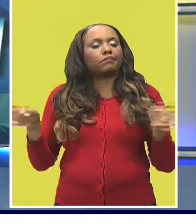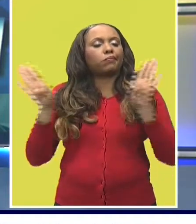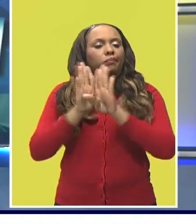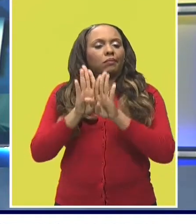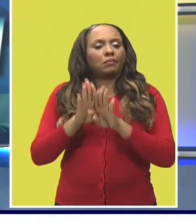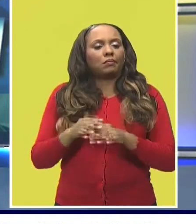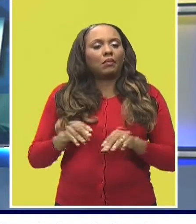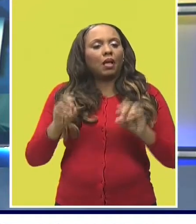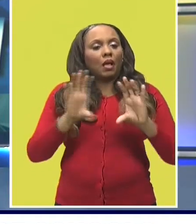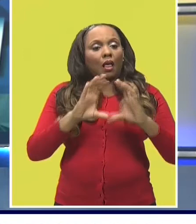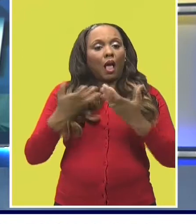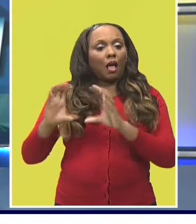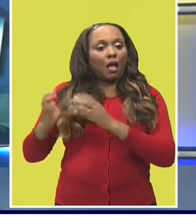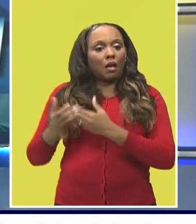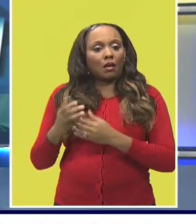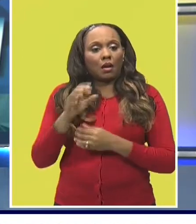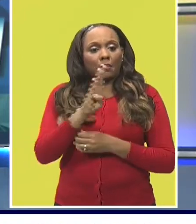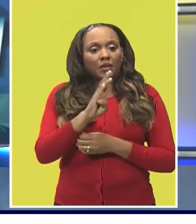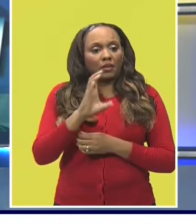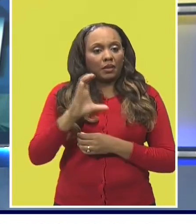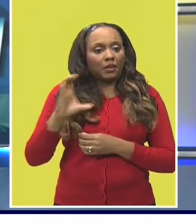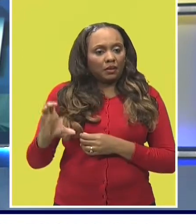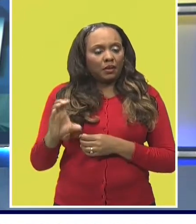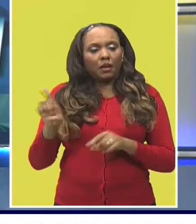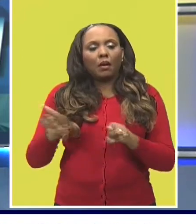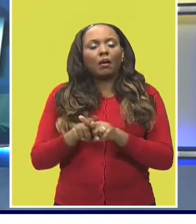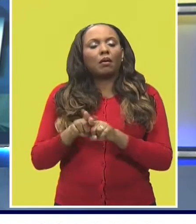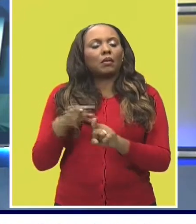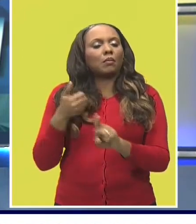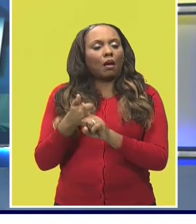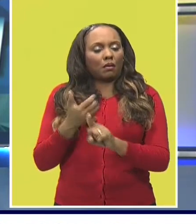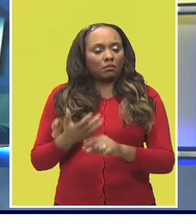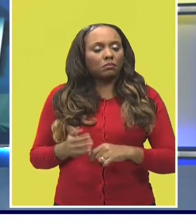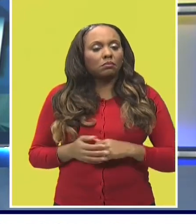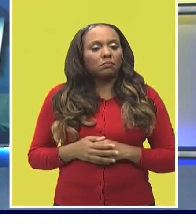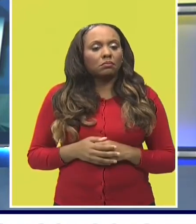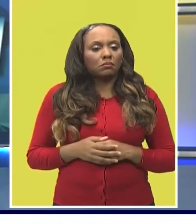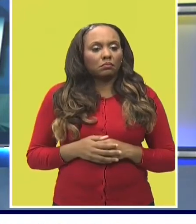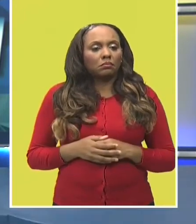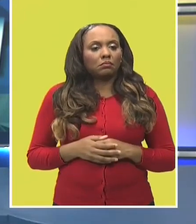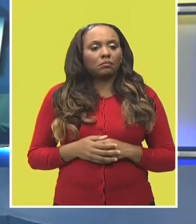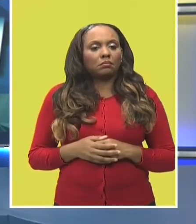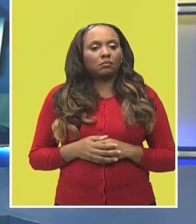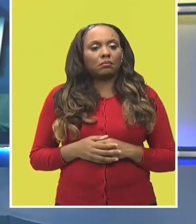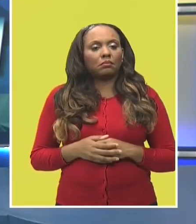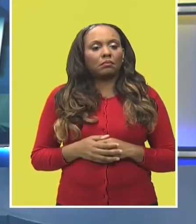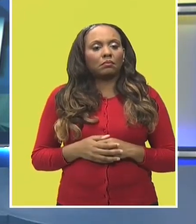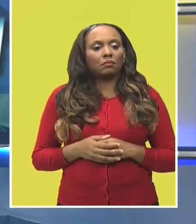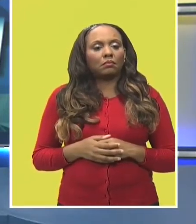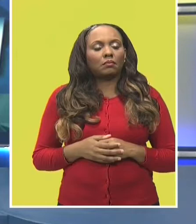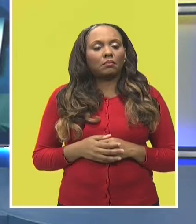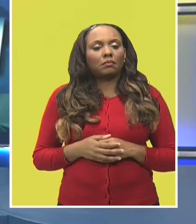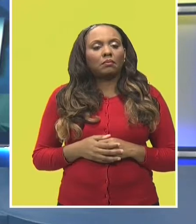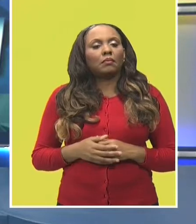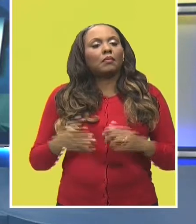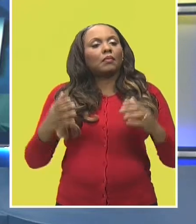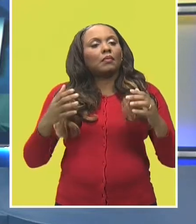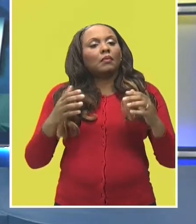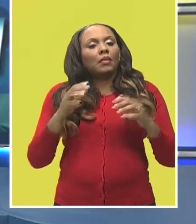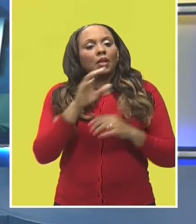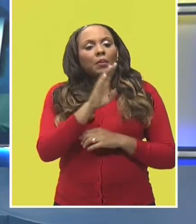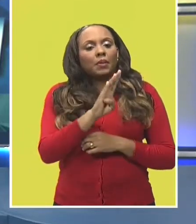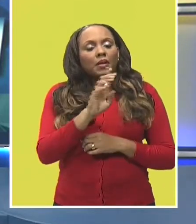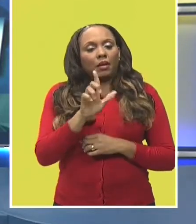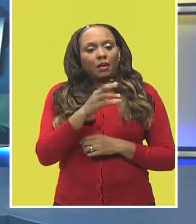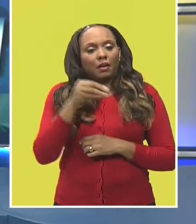And classes at the Barbados Community College at Erie were also impacted. And as the BLNP moves to restore electricity across